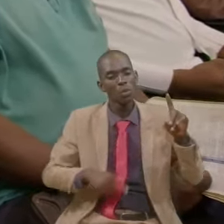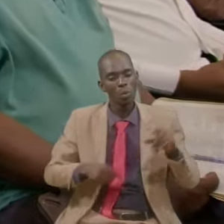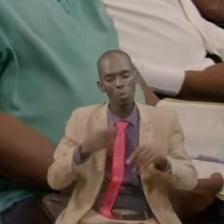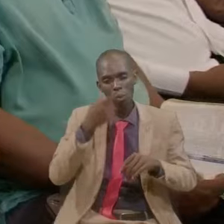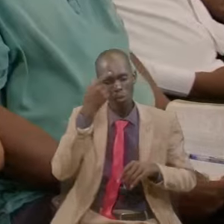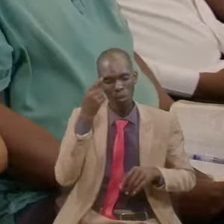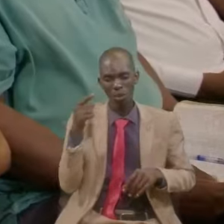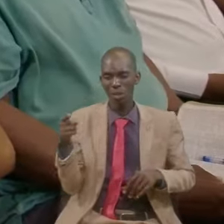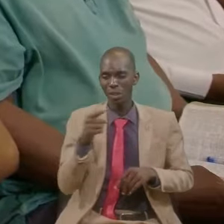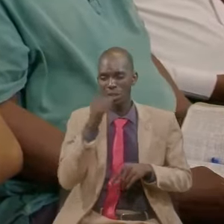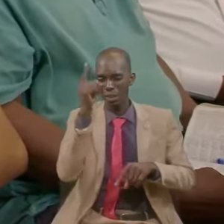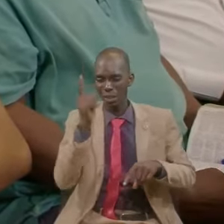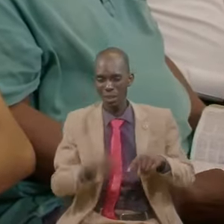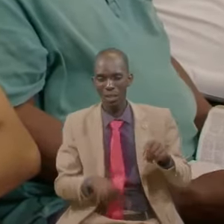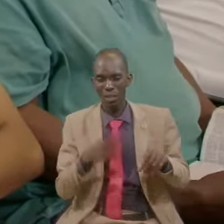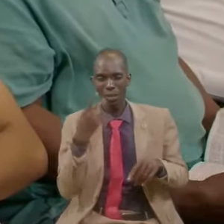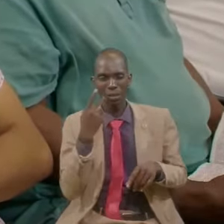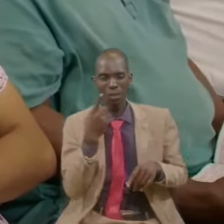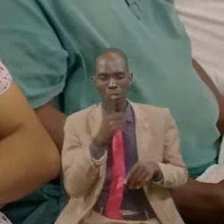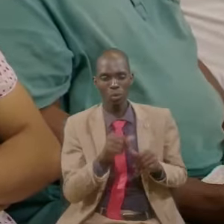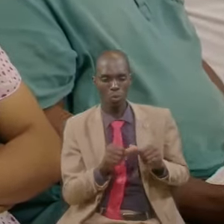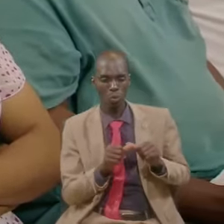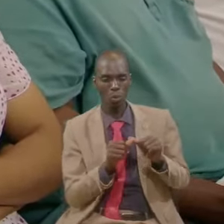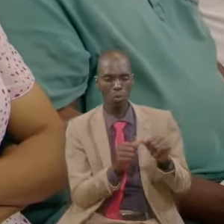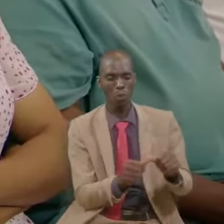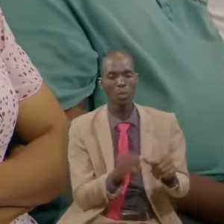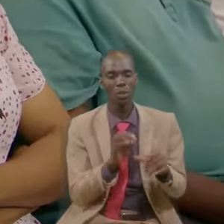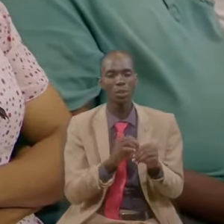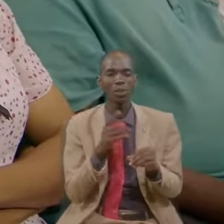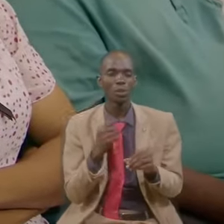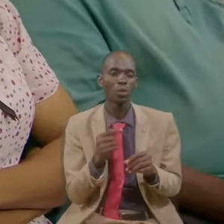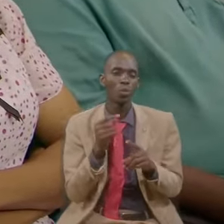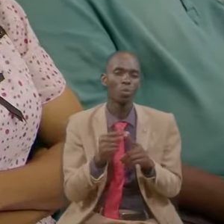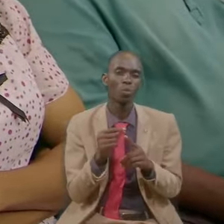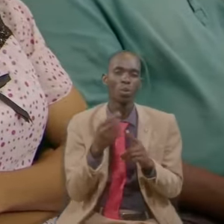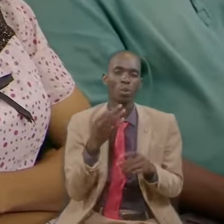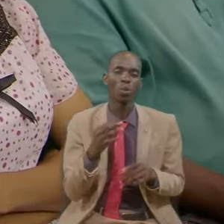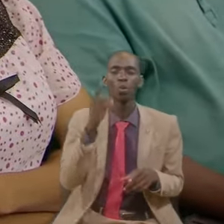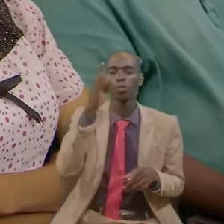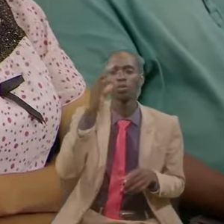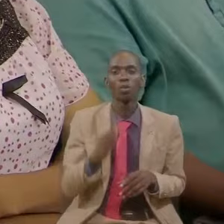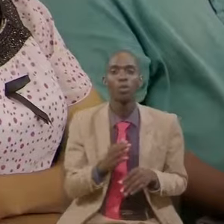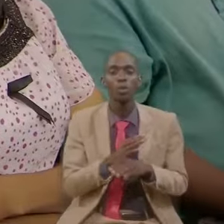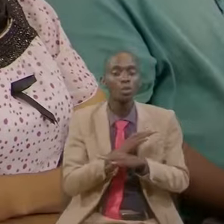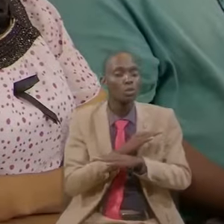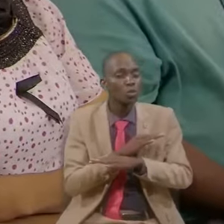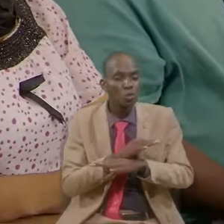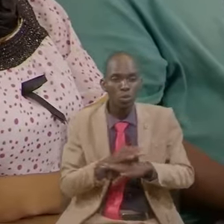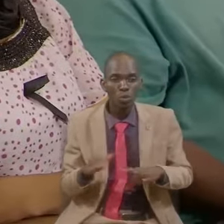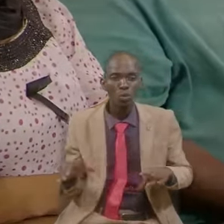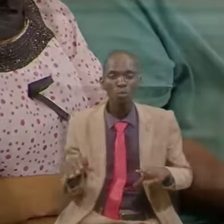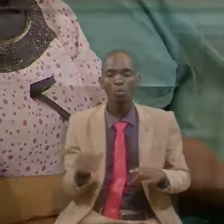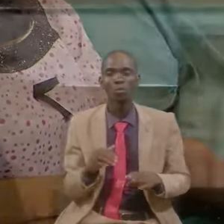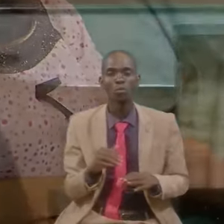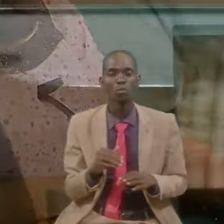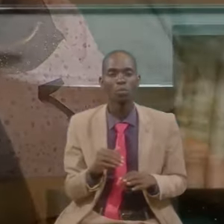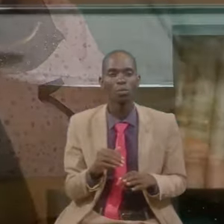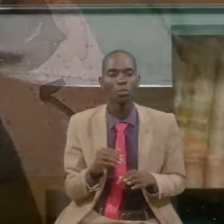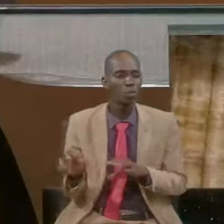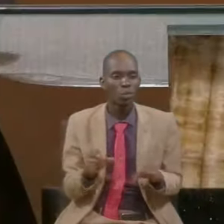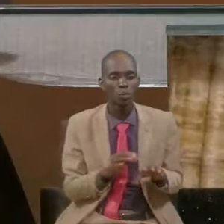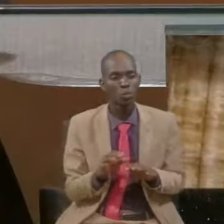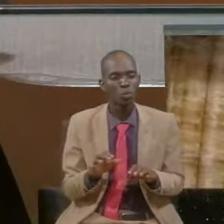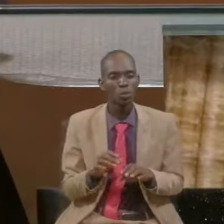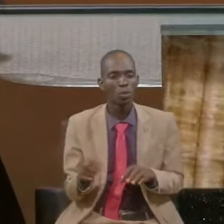see you abiding in the word of God. Do not they blaspheme